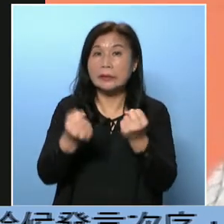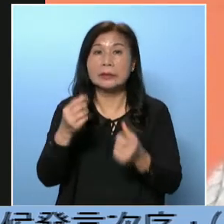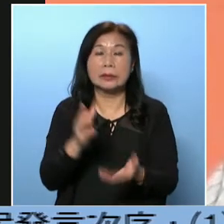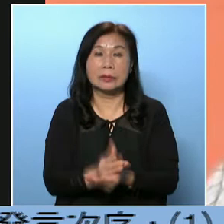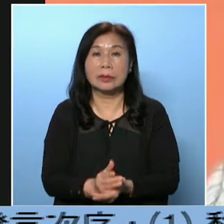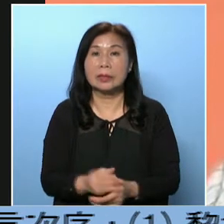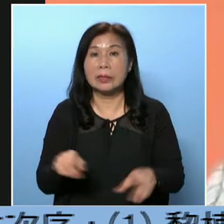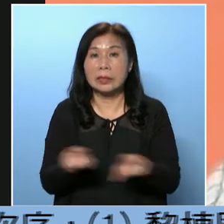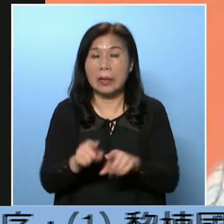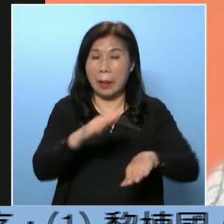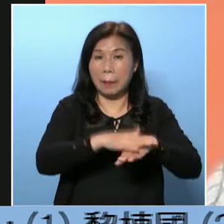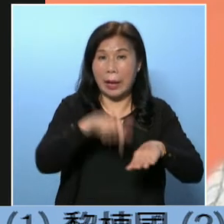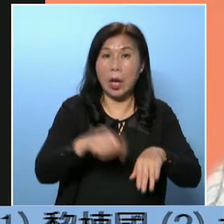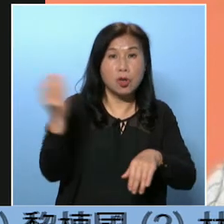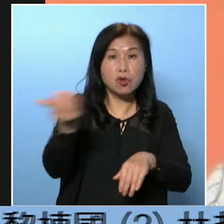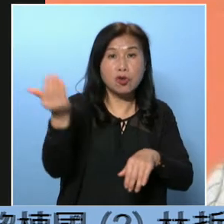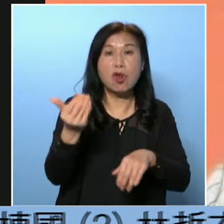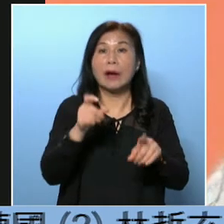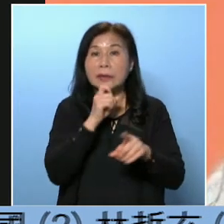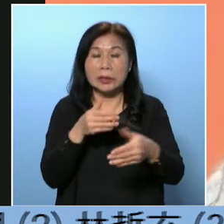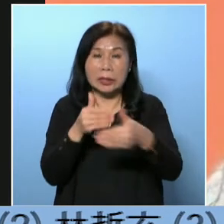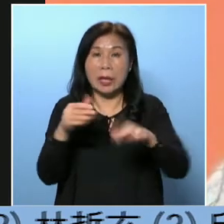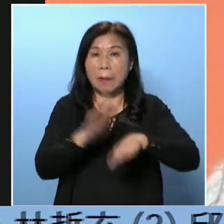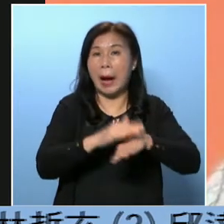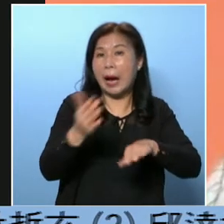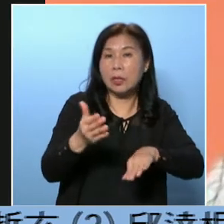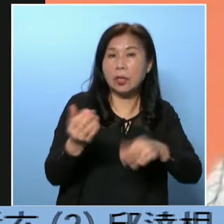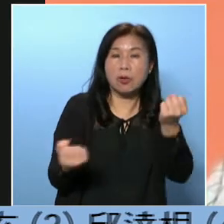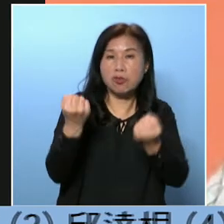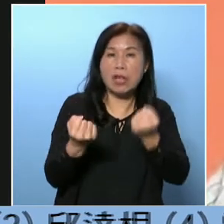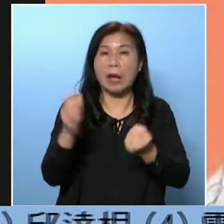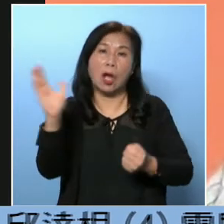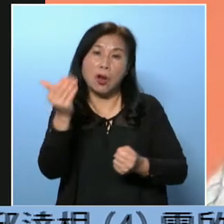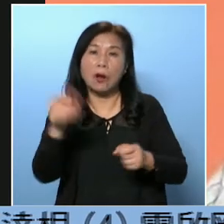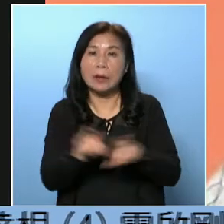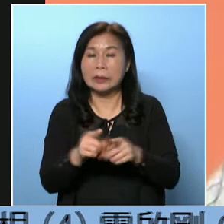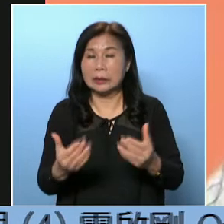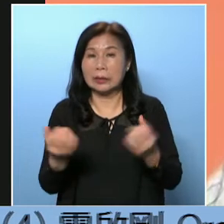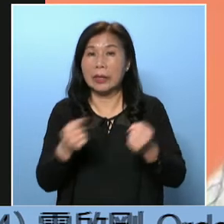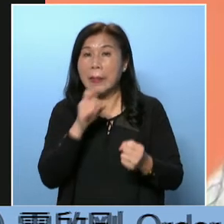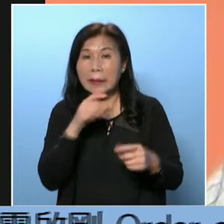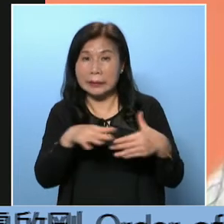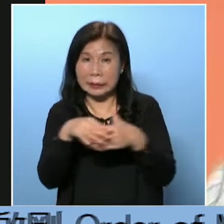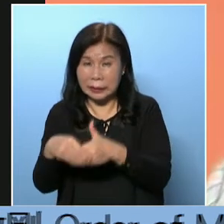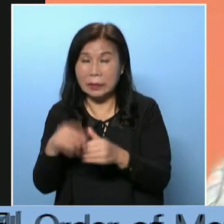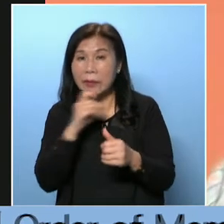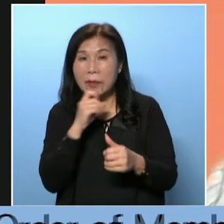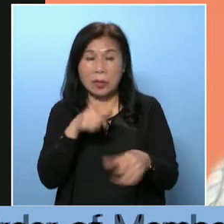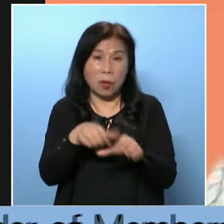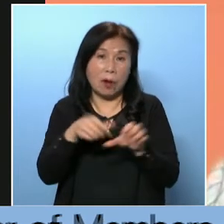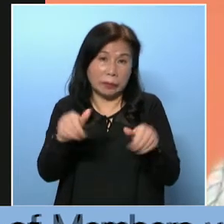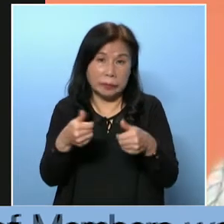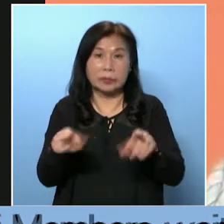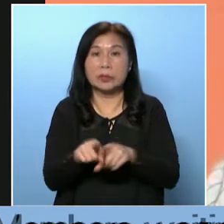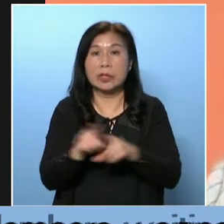can find the vehicles? Well, the tourist coaches can be used. Besides